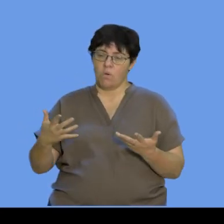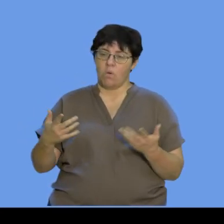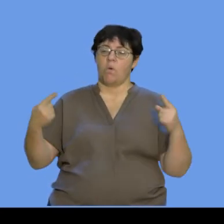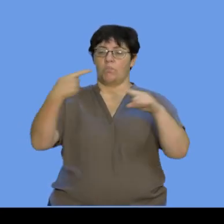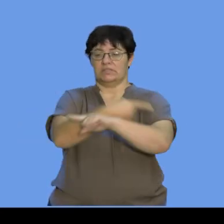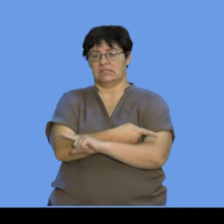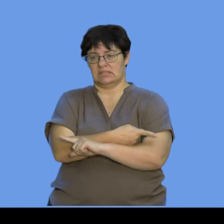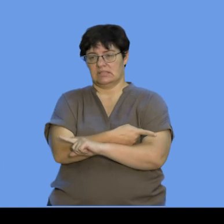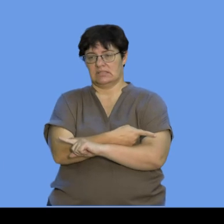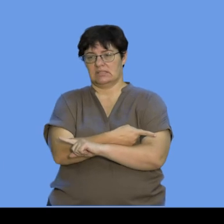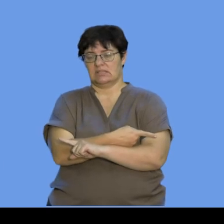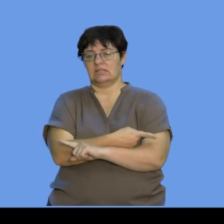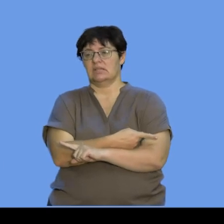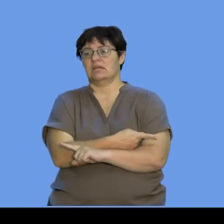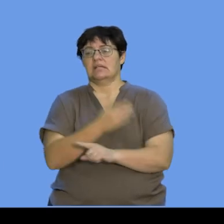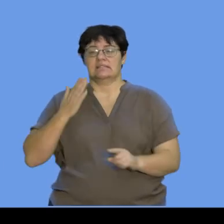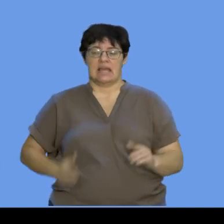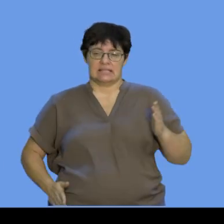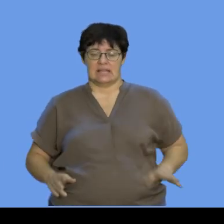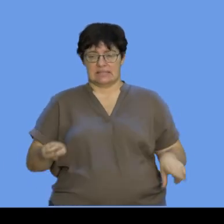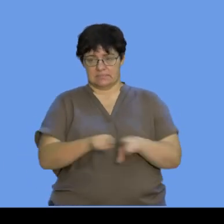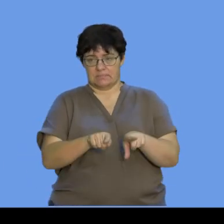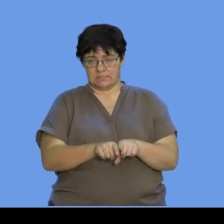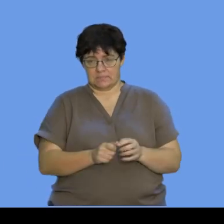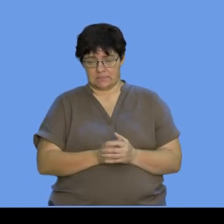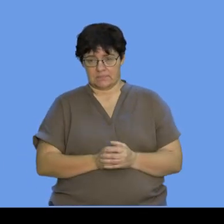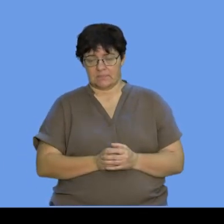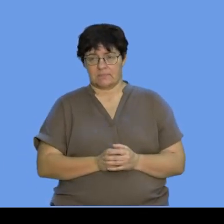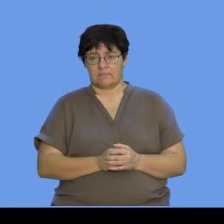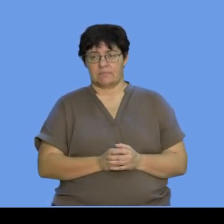angles opposite equal sides.